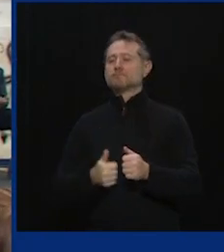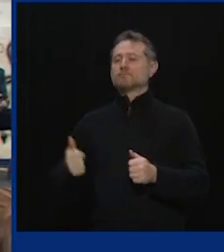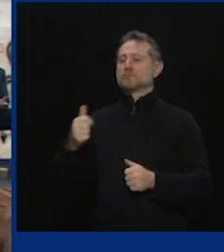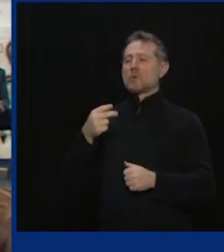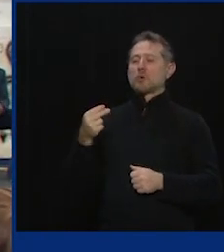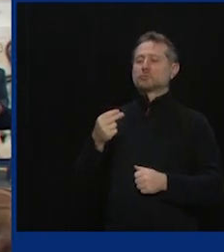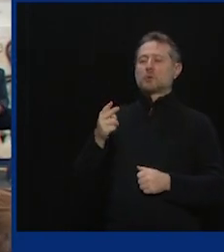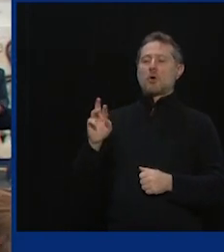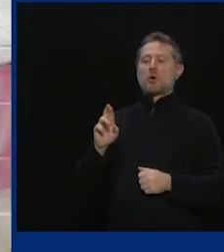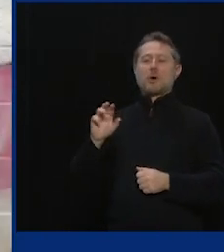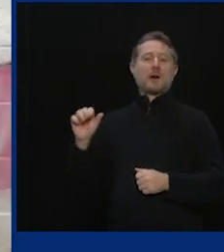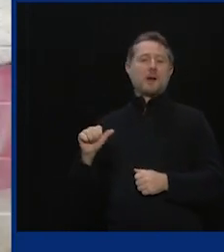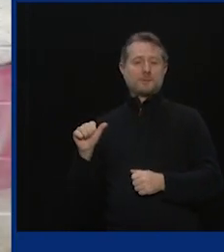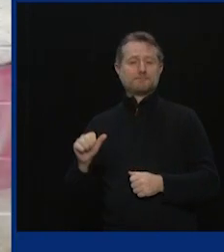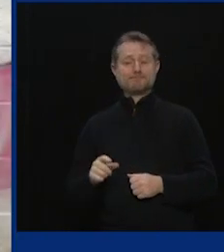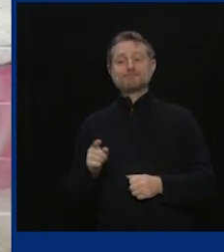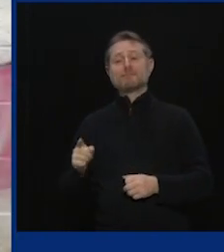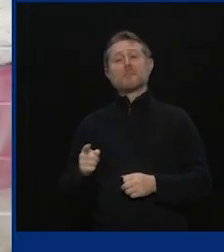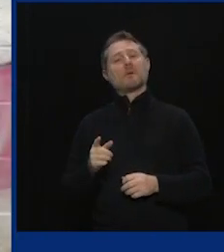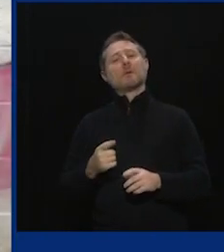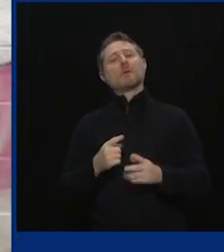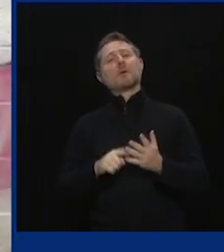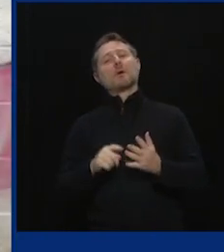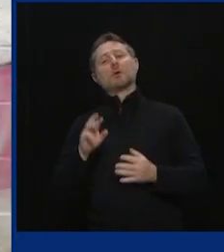Rachel Sabila, No Kids Hungry,